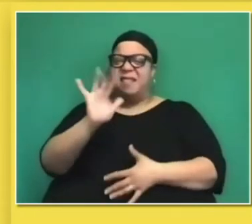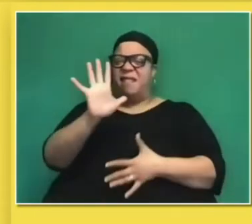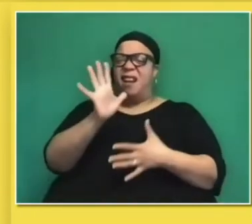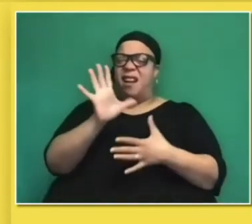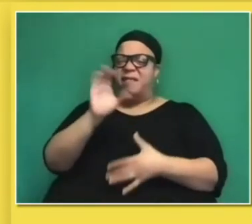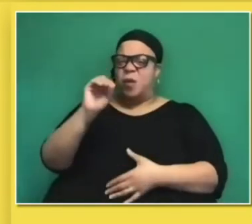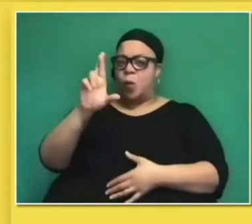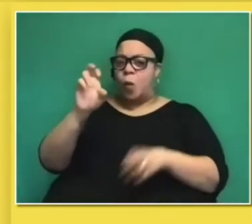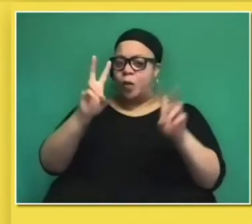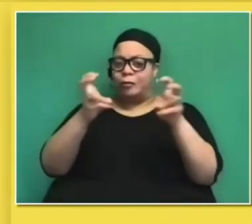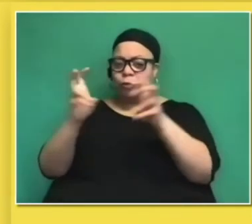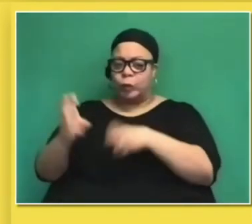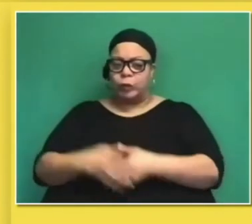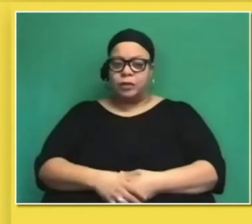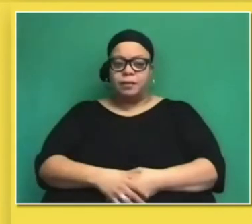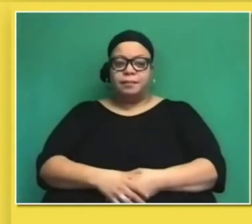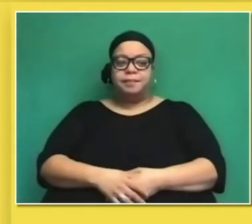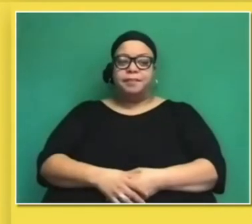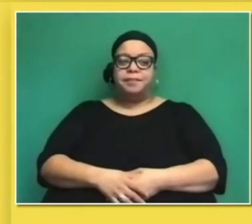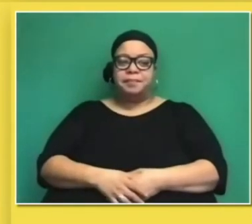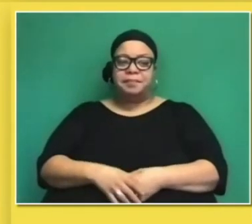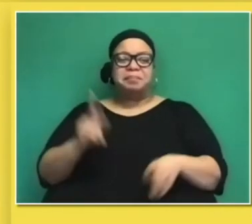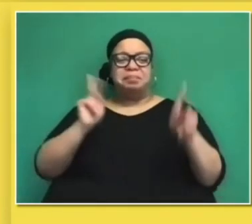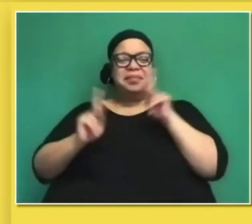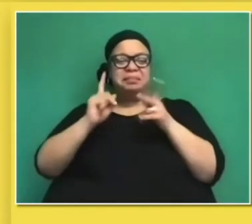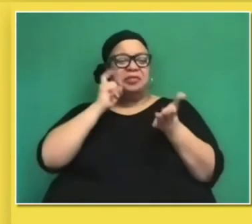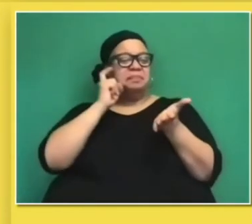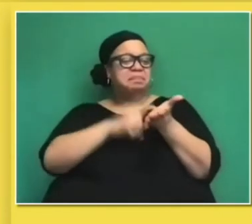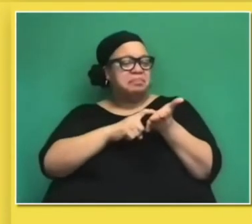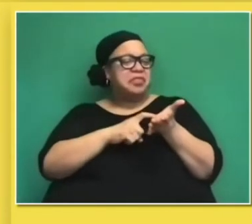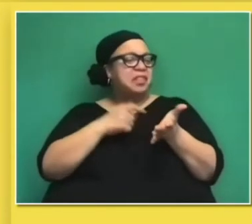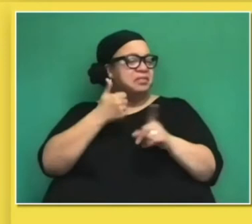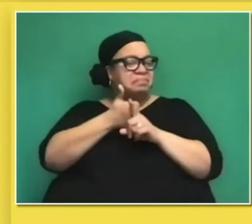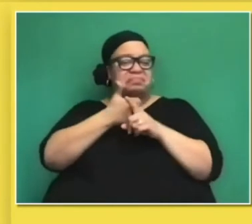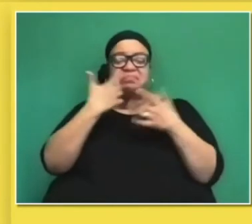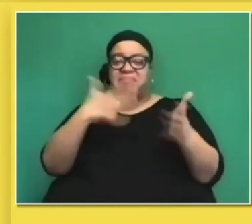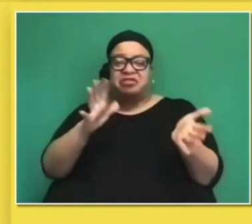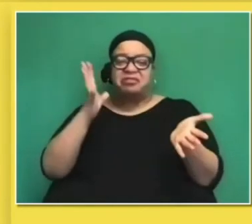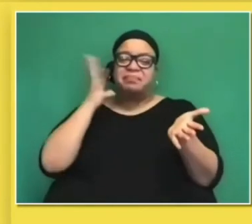few. But this is not new. It's not new.